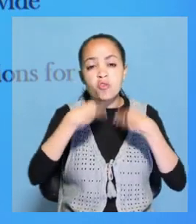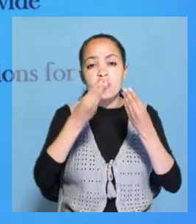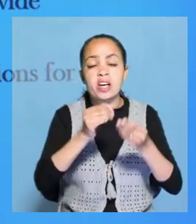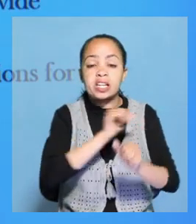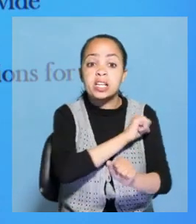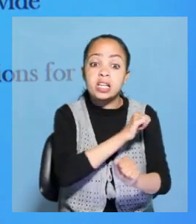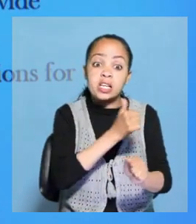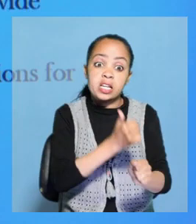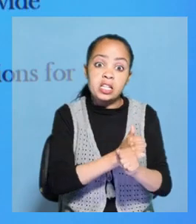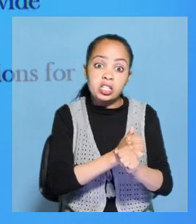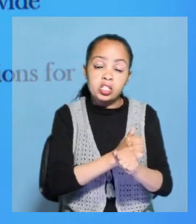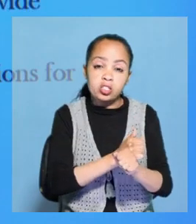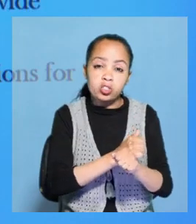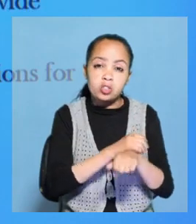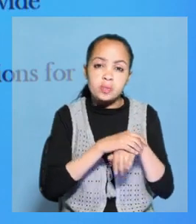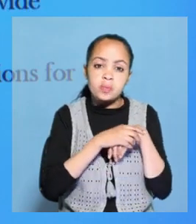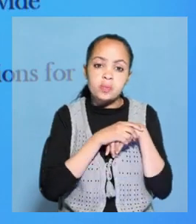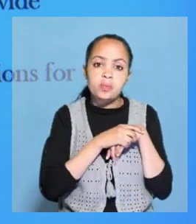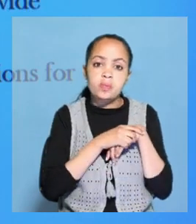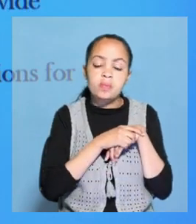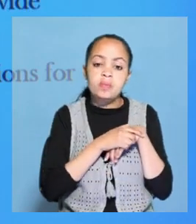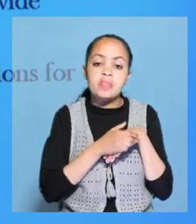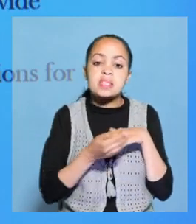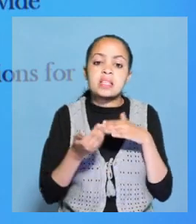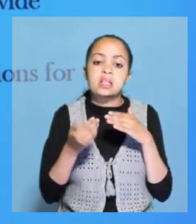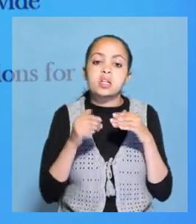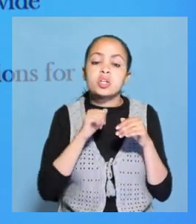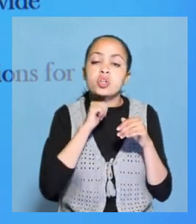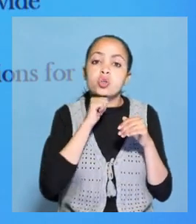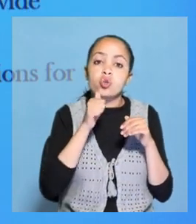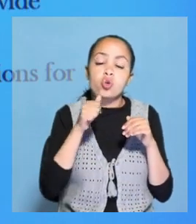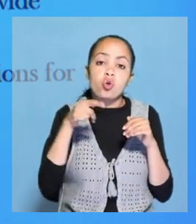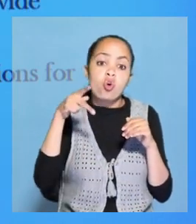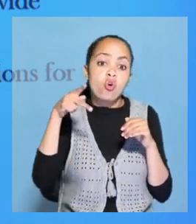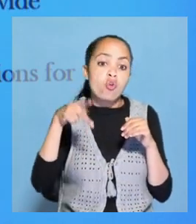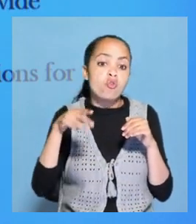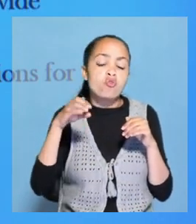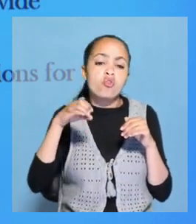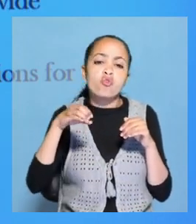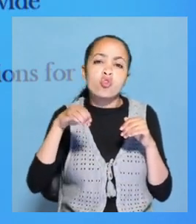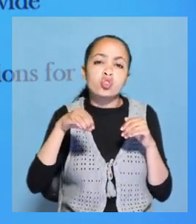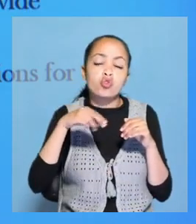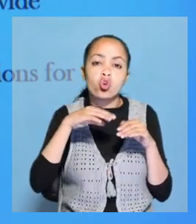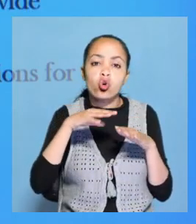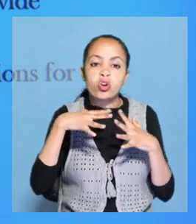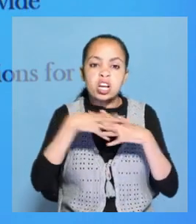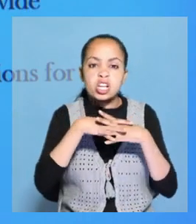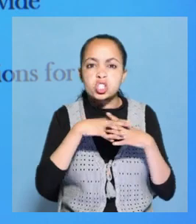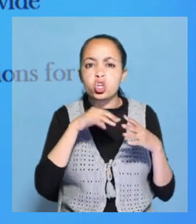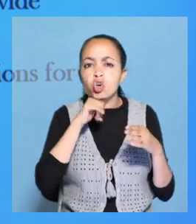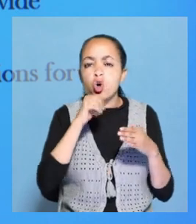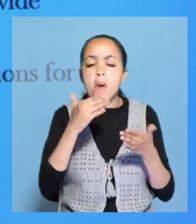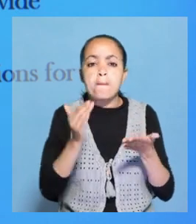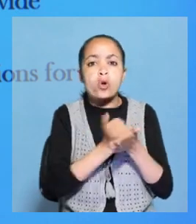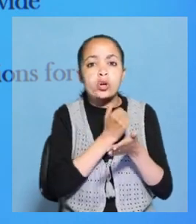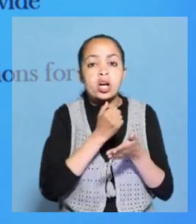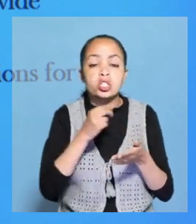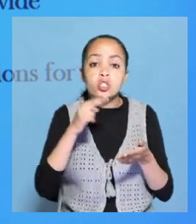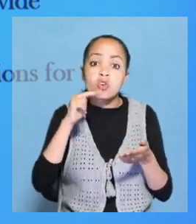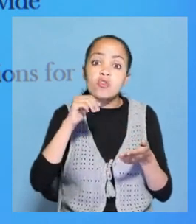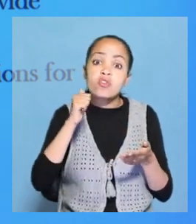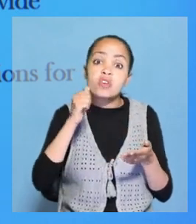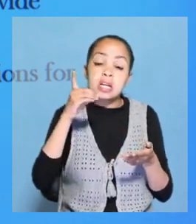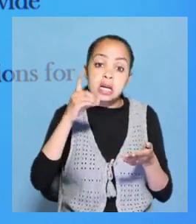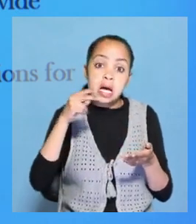for later reduction reaction. There is no phosphorylation. There is no production of NADP